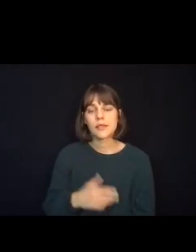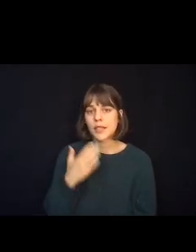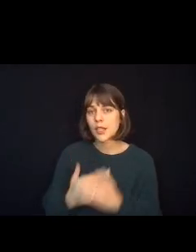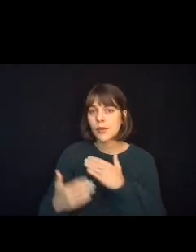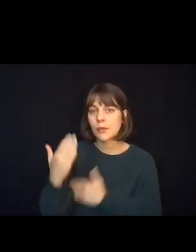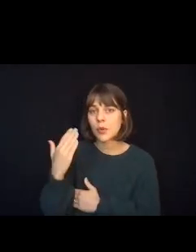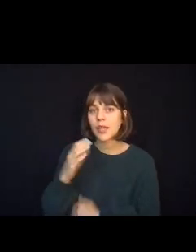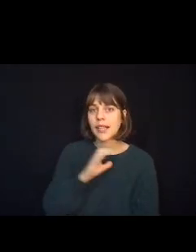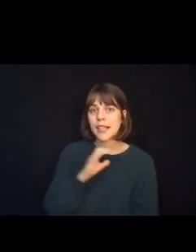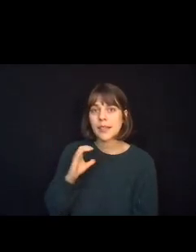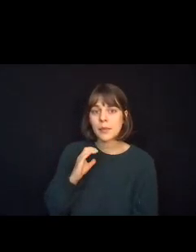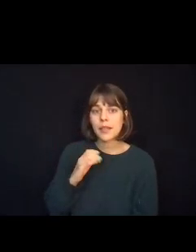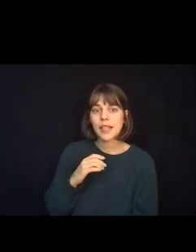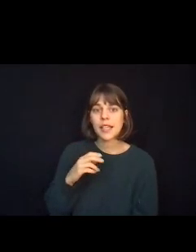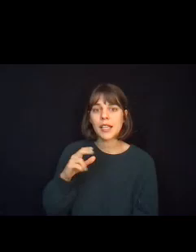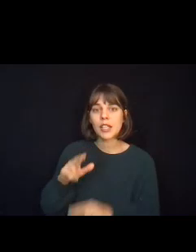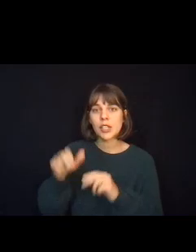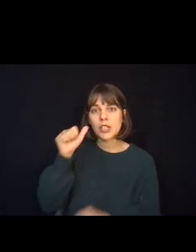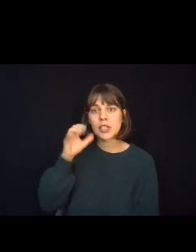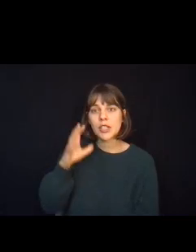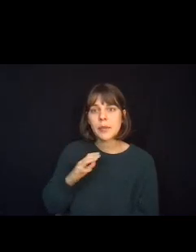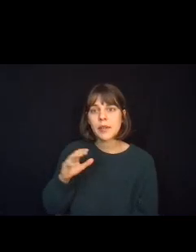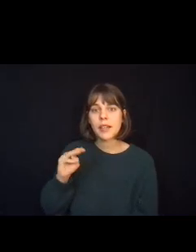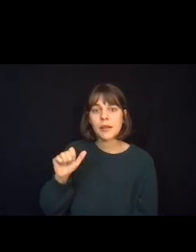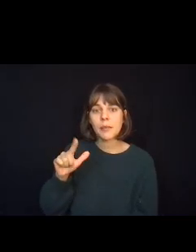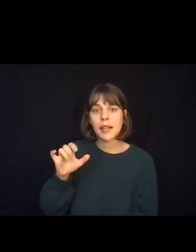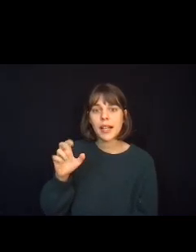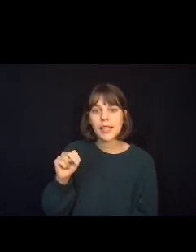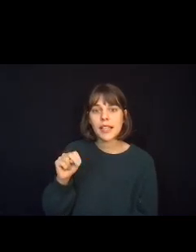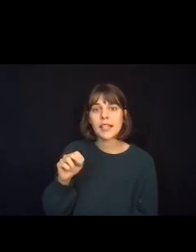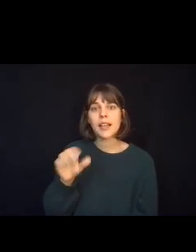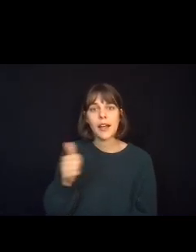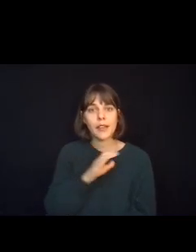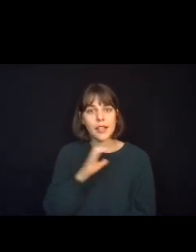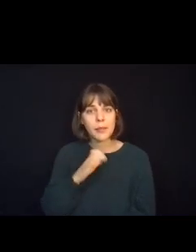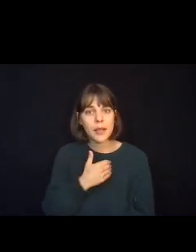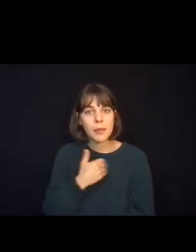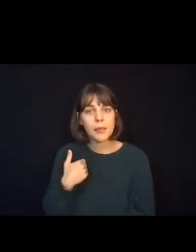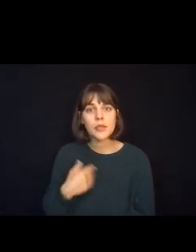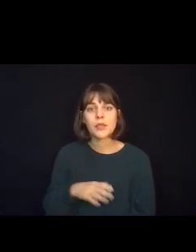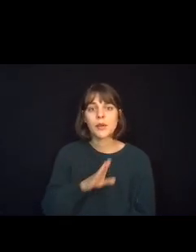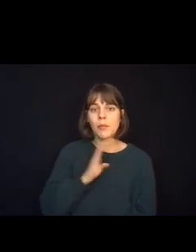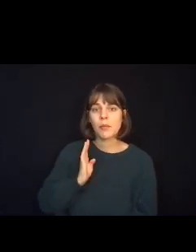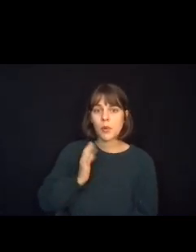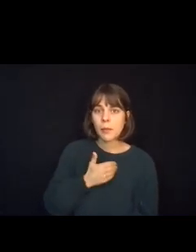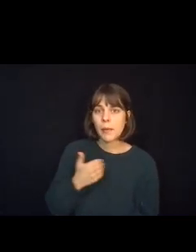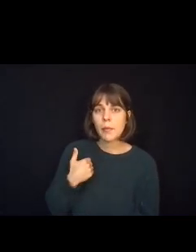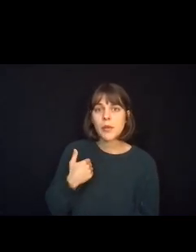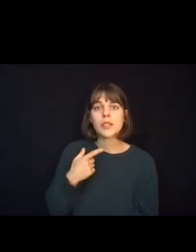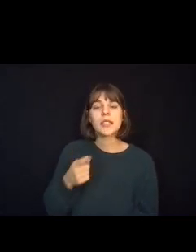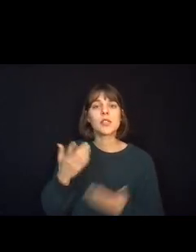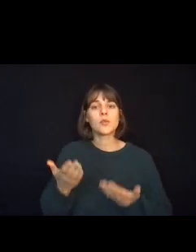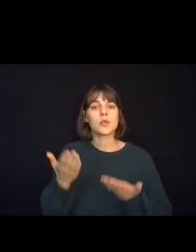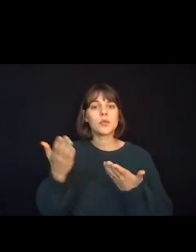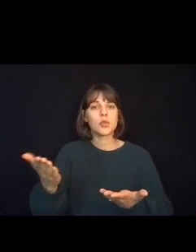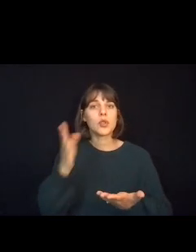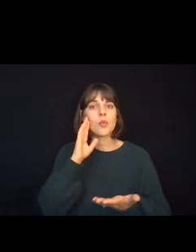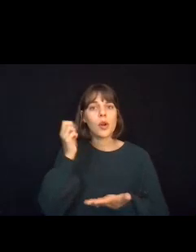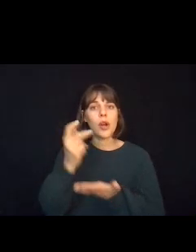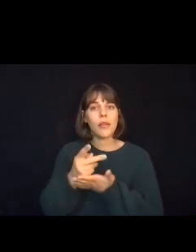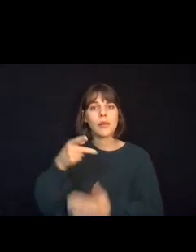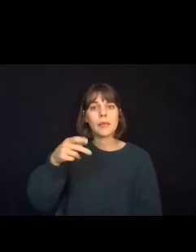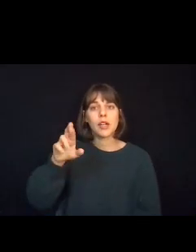Good morning, Committee Chair McClenny, other committee members and board members. This first resolution I have for your consideration this morning would authorize